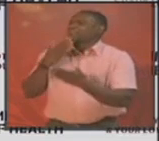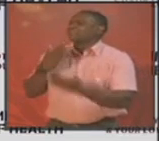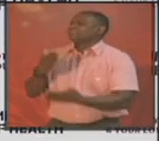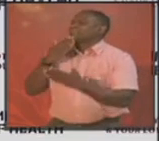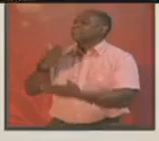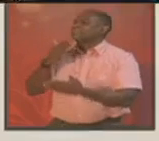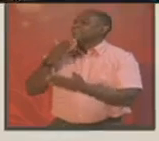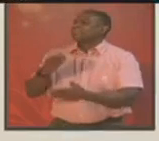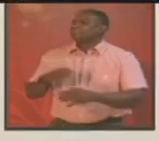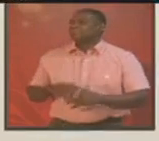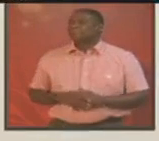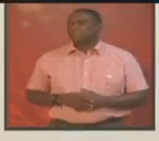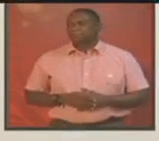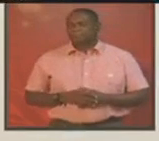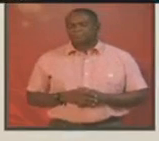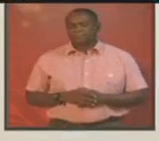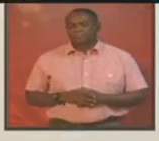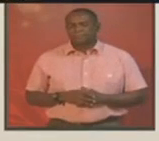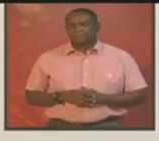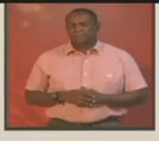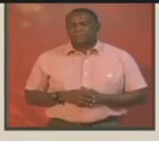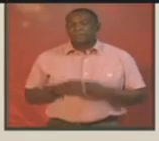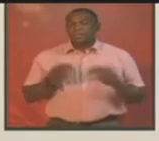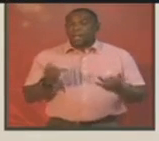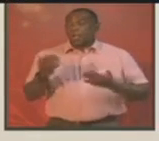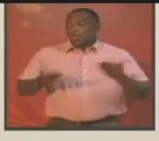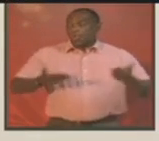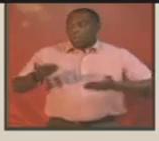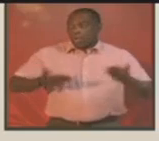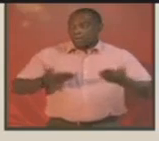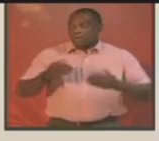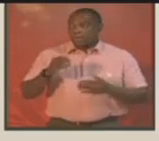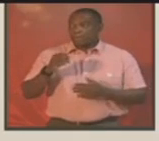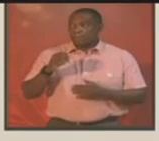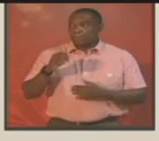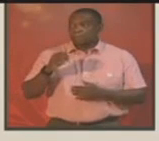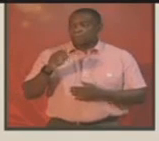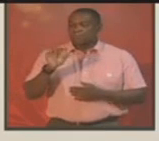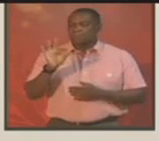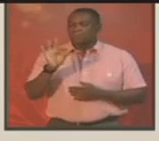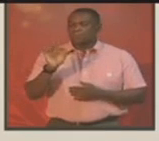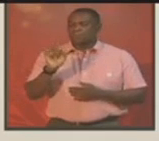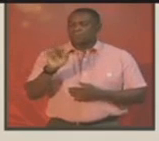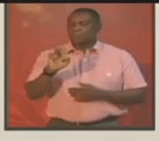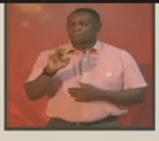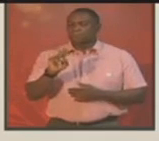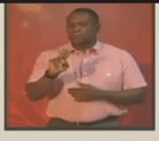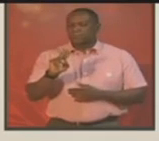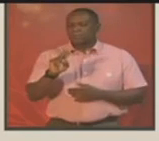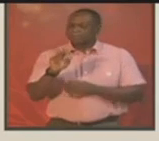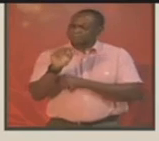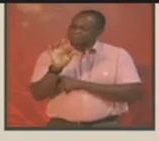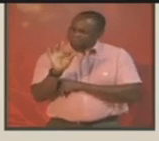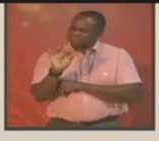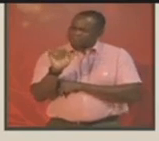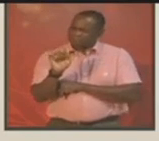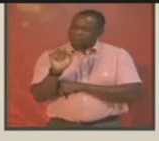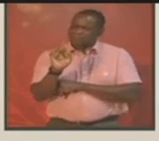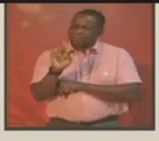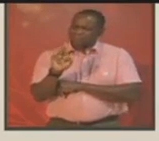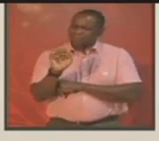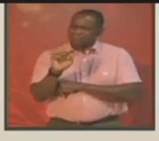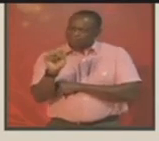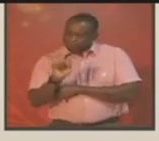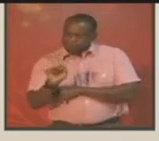and Tobago. I'm pleased now to welcome my colleague, Mr. Faz Khan, first time on the conference, and we go to him for